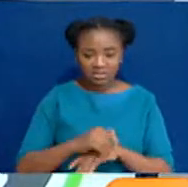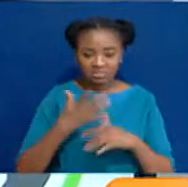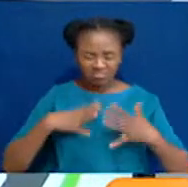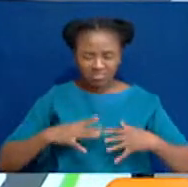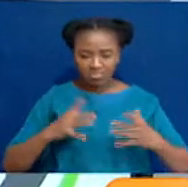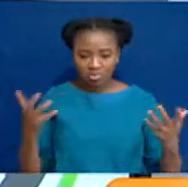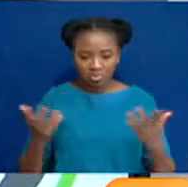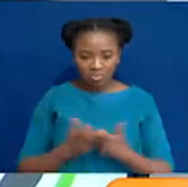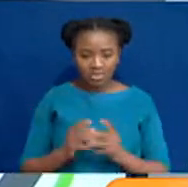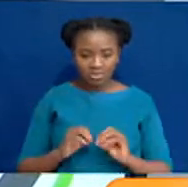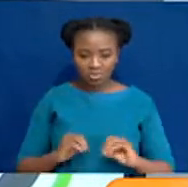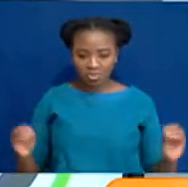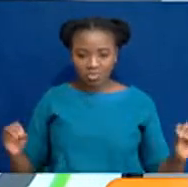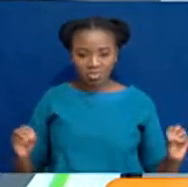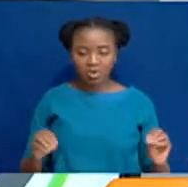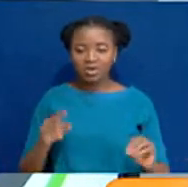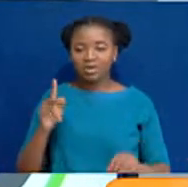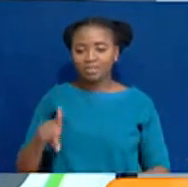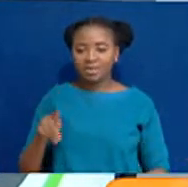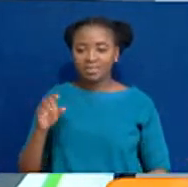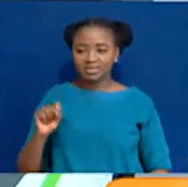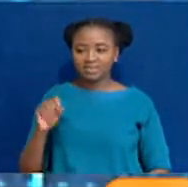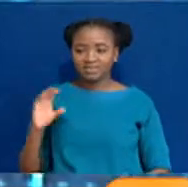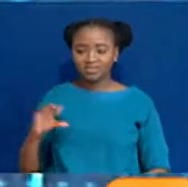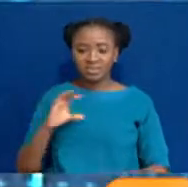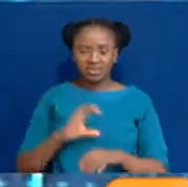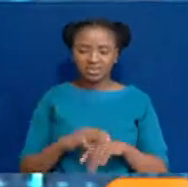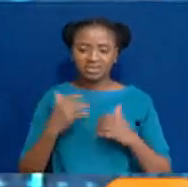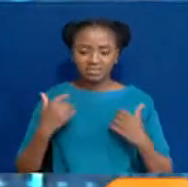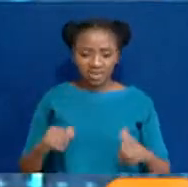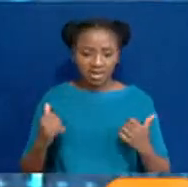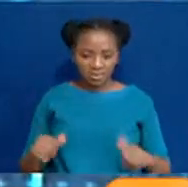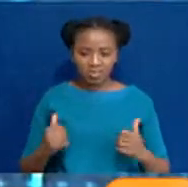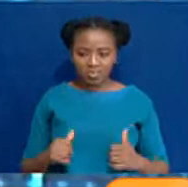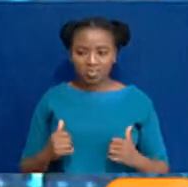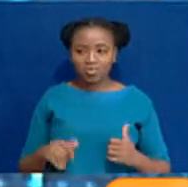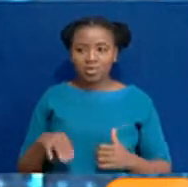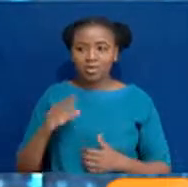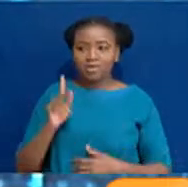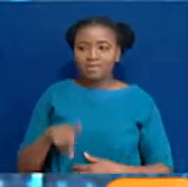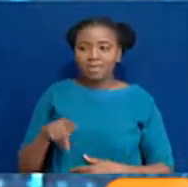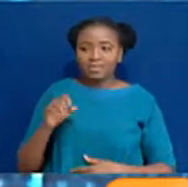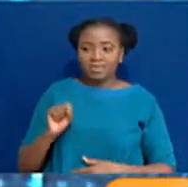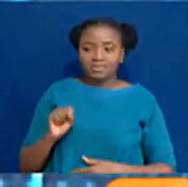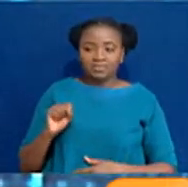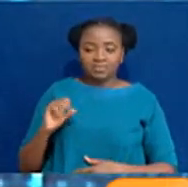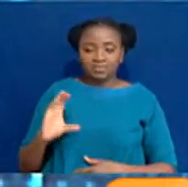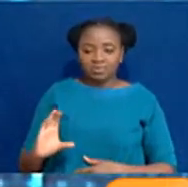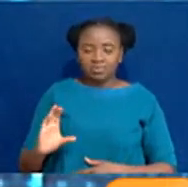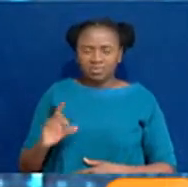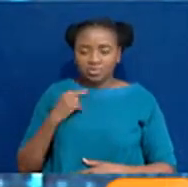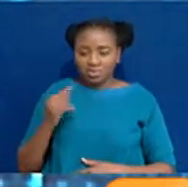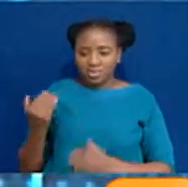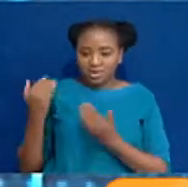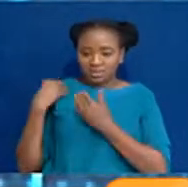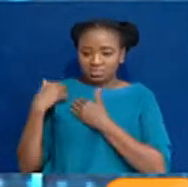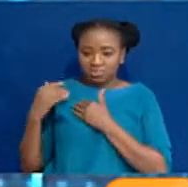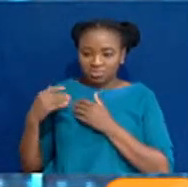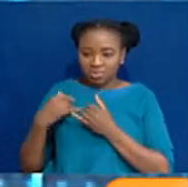people who qualify? The Public Service Commission did not get people who qualify. The Public Service Commission was undertaking that recruitment